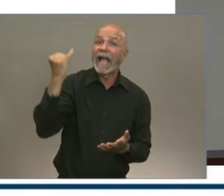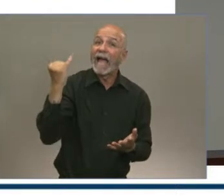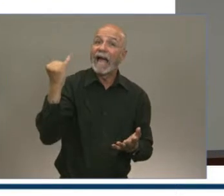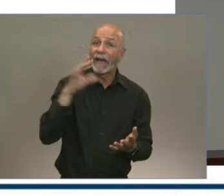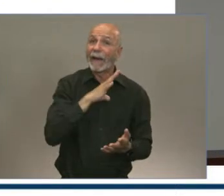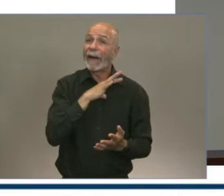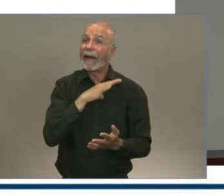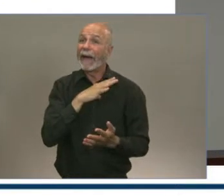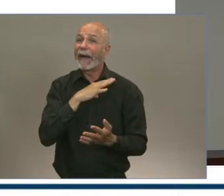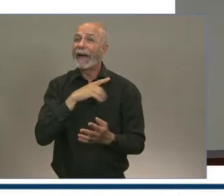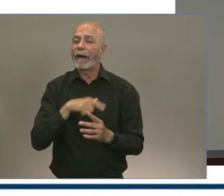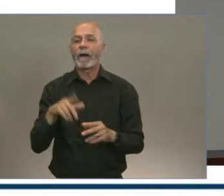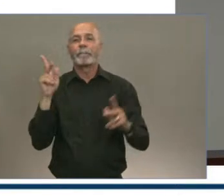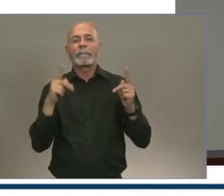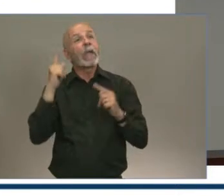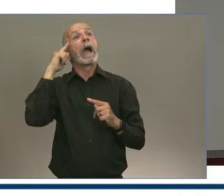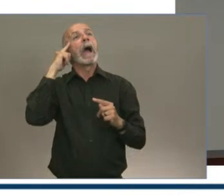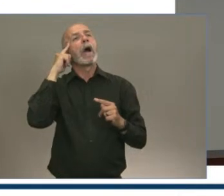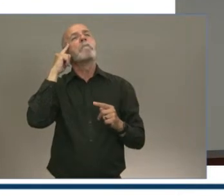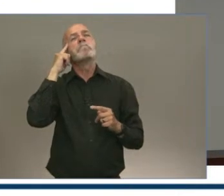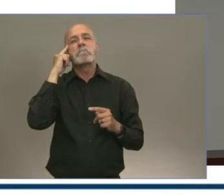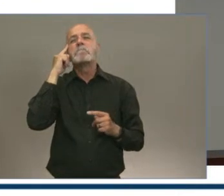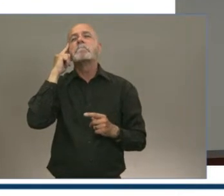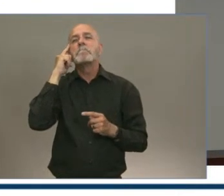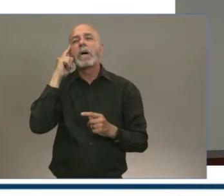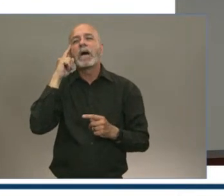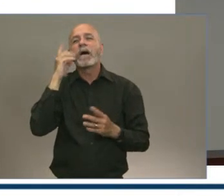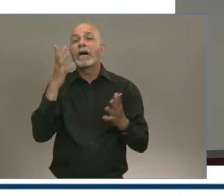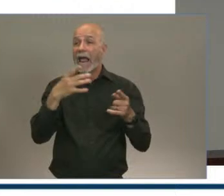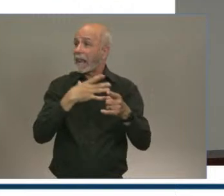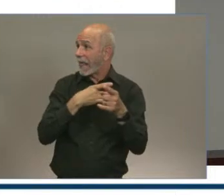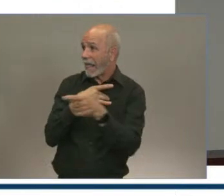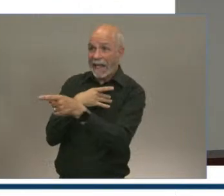who thought of it would be happy if you stole their idea.